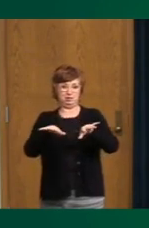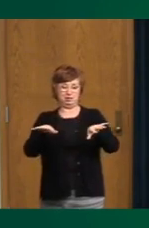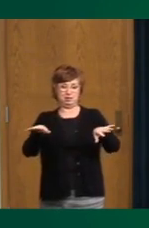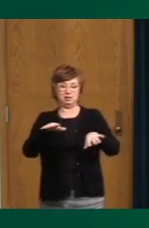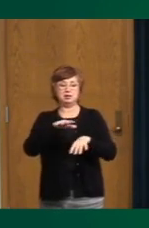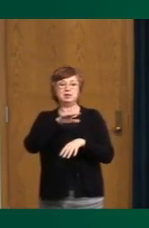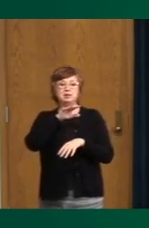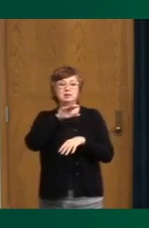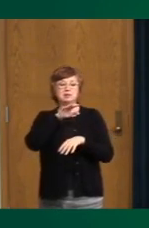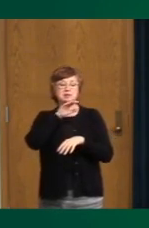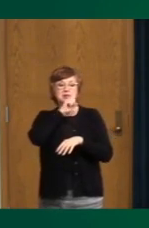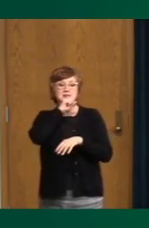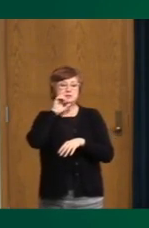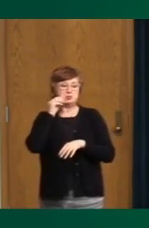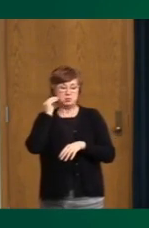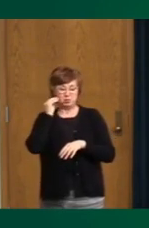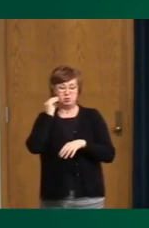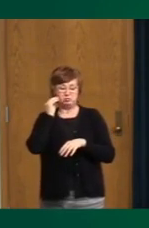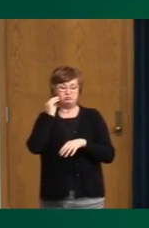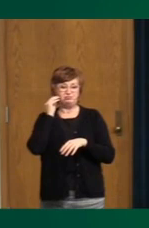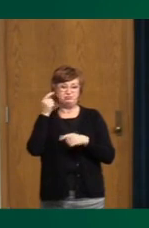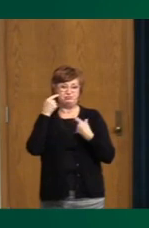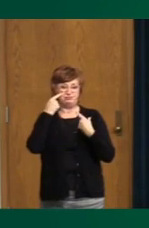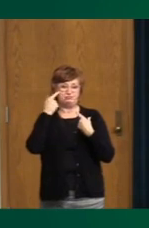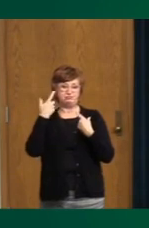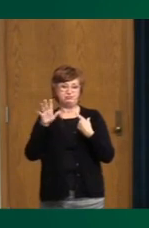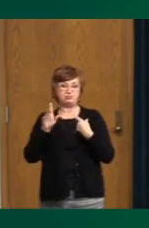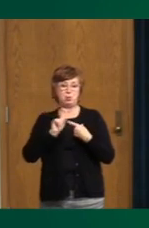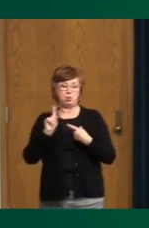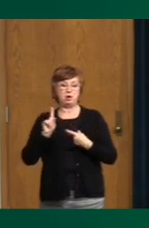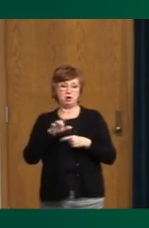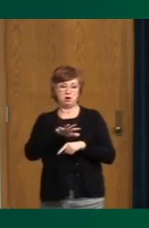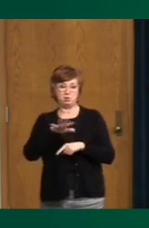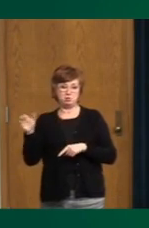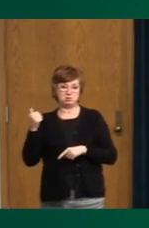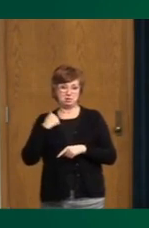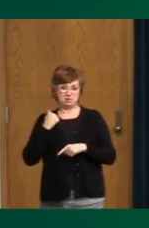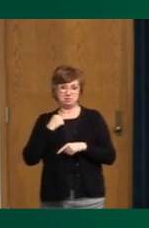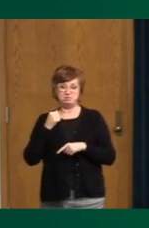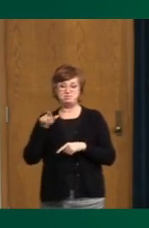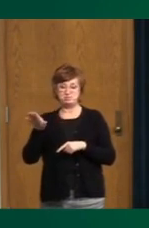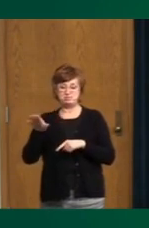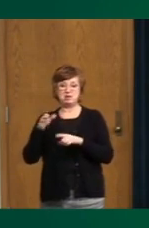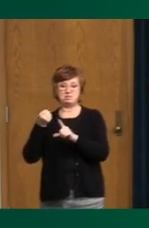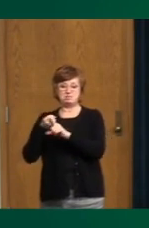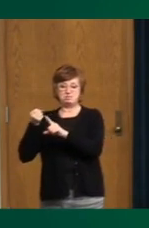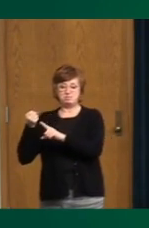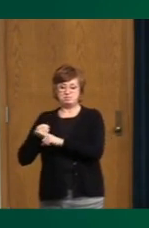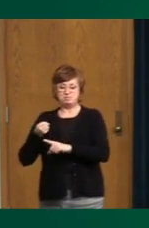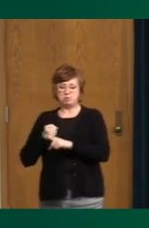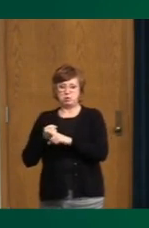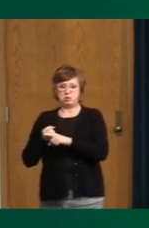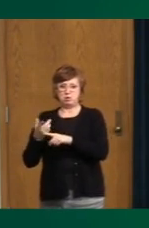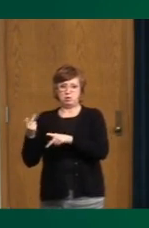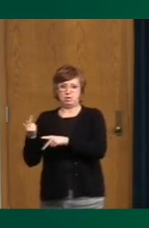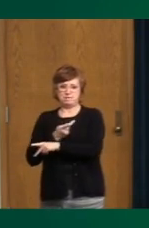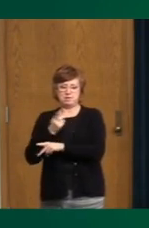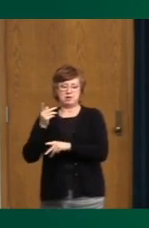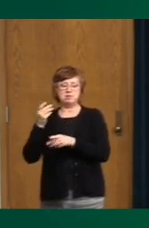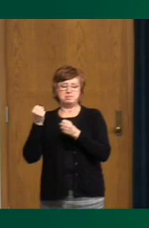can be devastating. We've seen that in many other places across this nation and around the world, and we do not want to see that